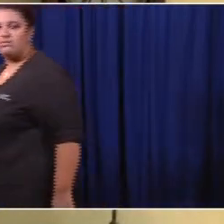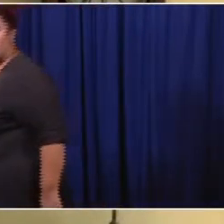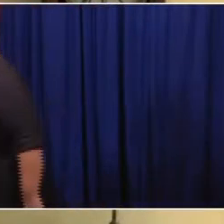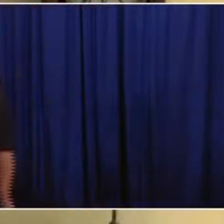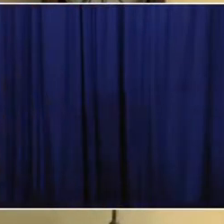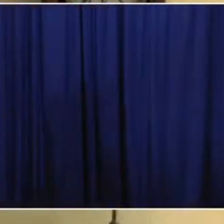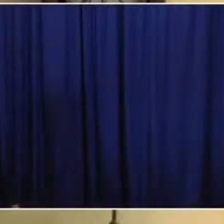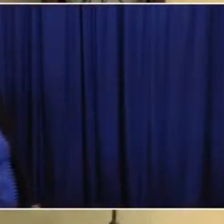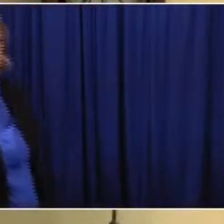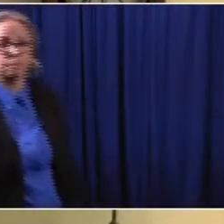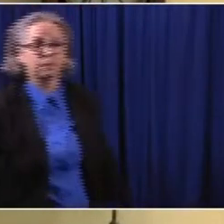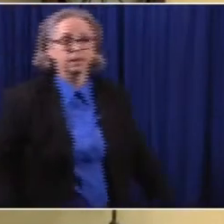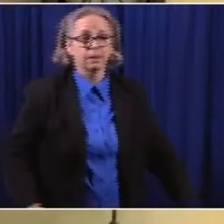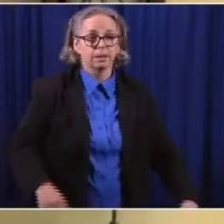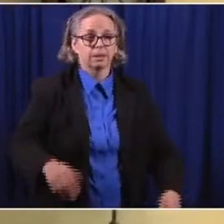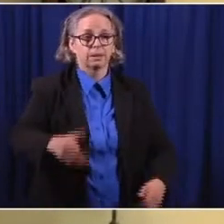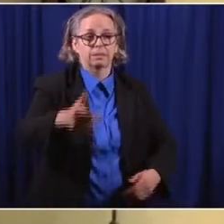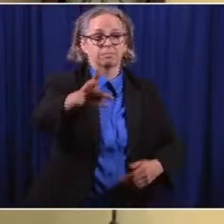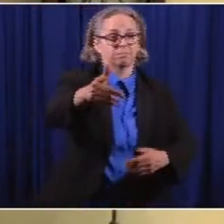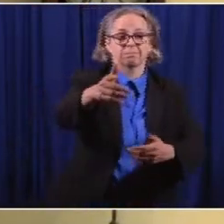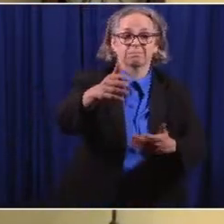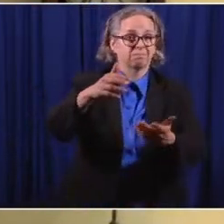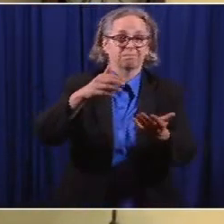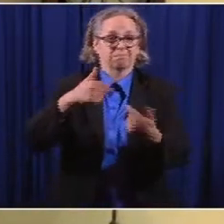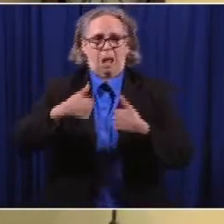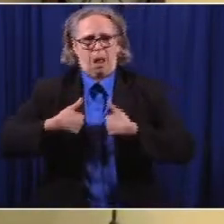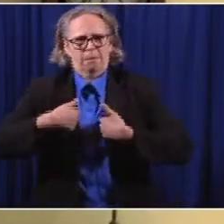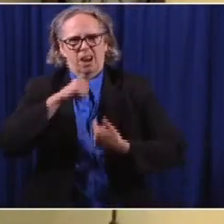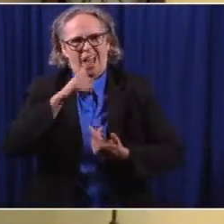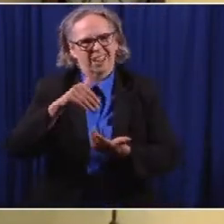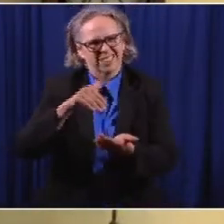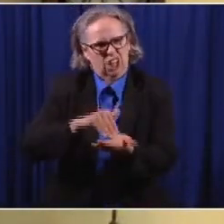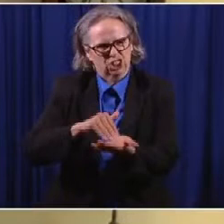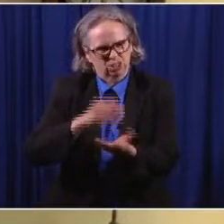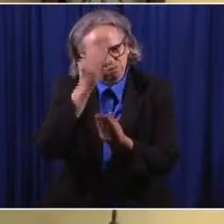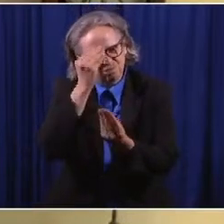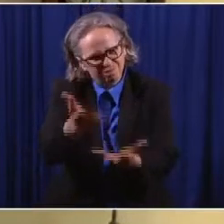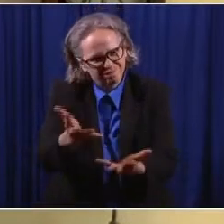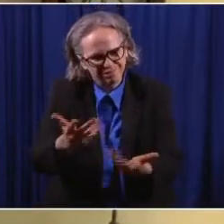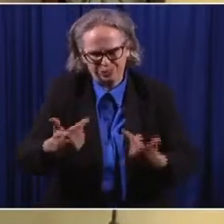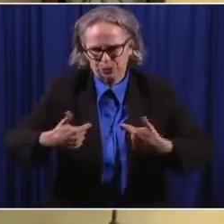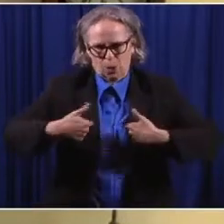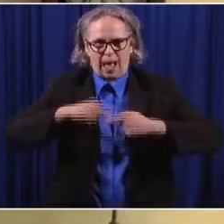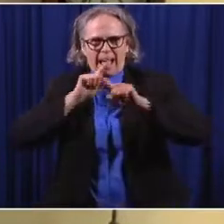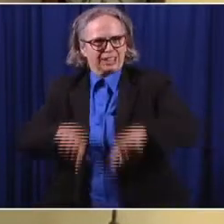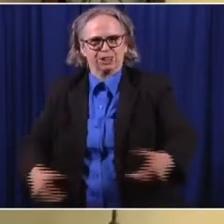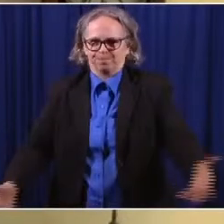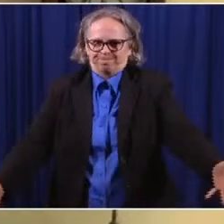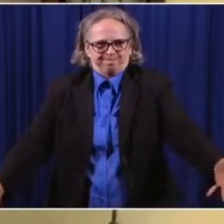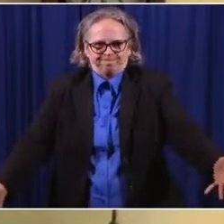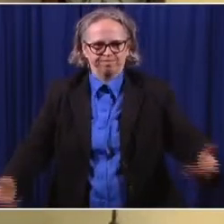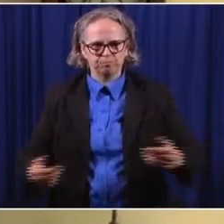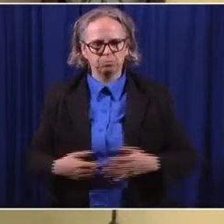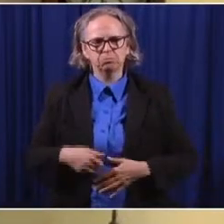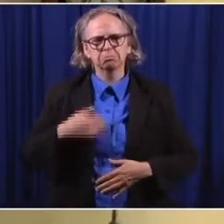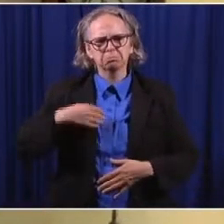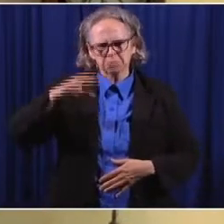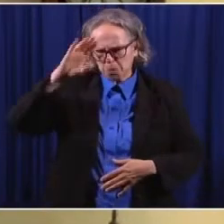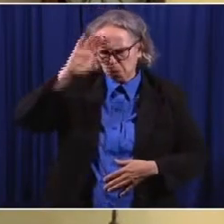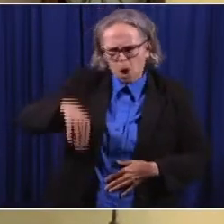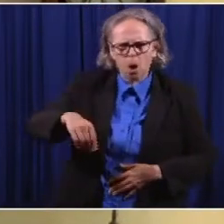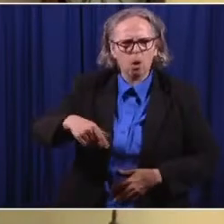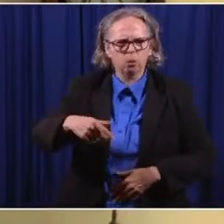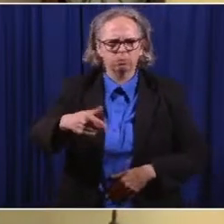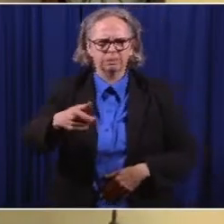know, again, I'm not the doctor, but, you know, we know a couple things, or I've been told a couple of